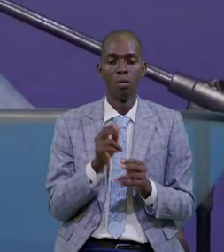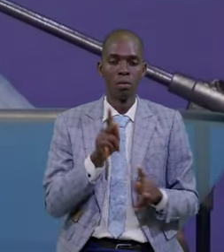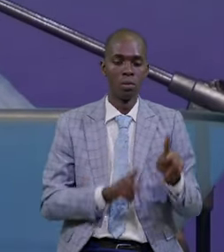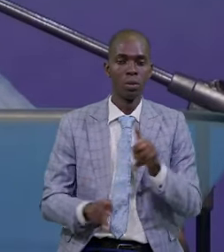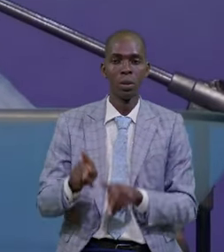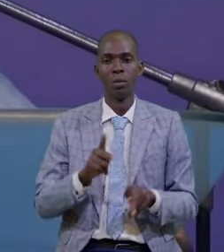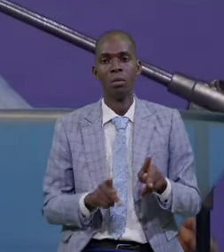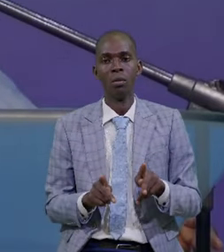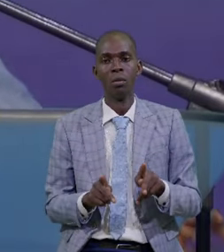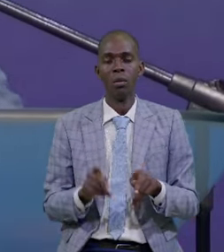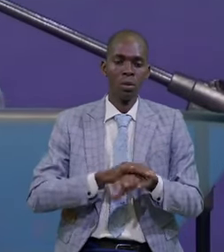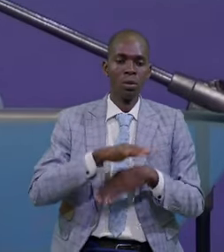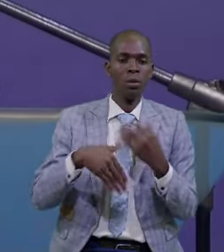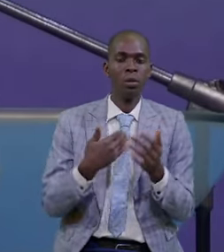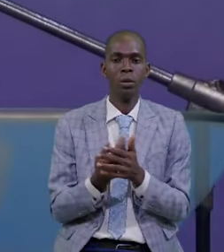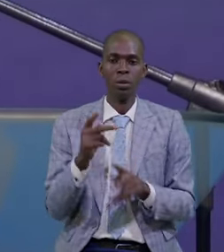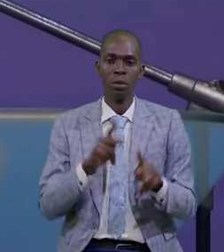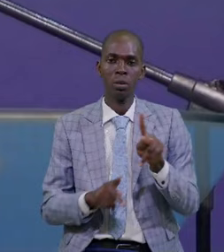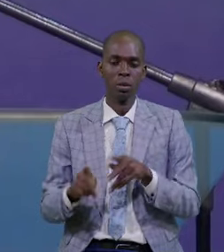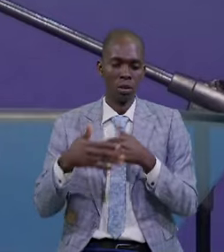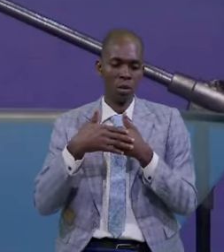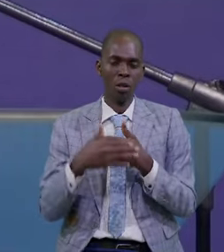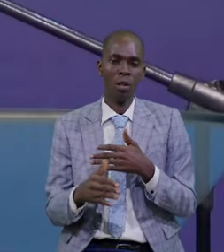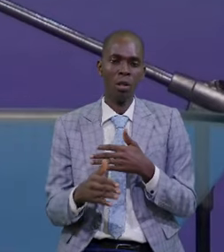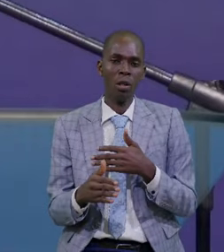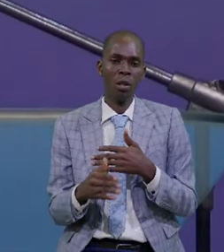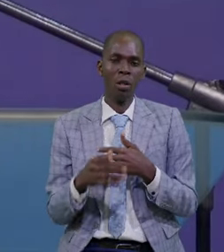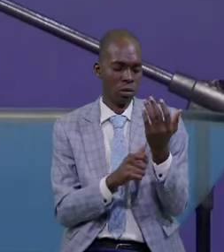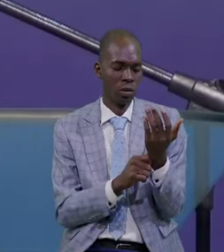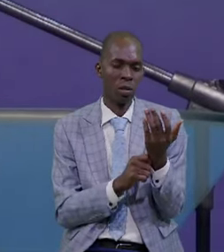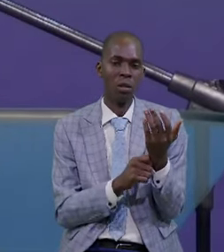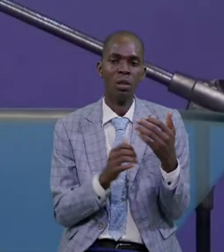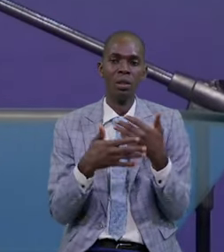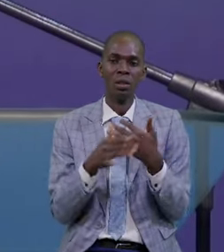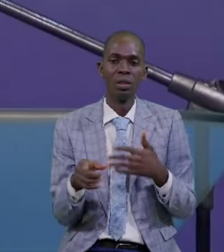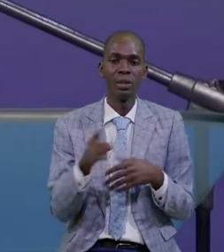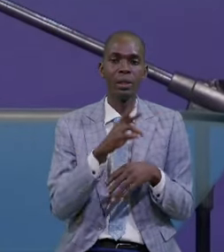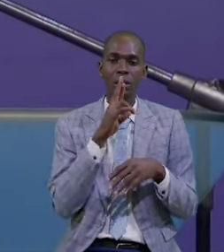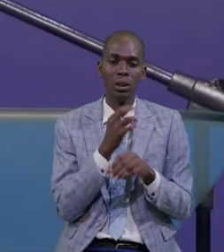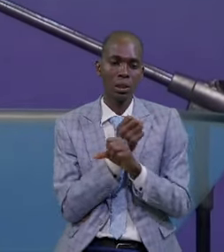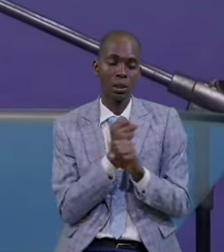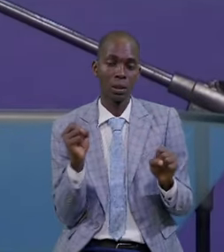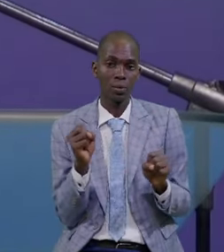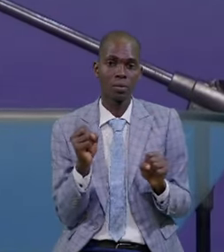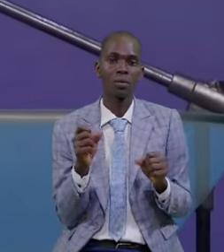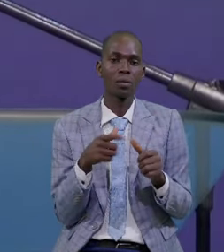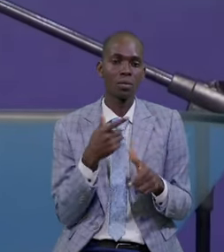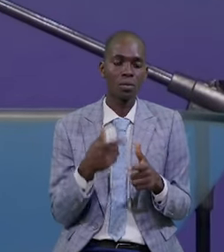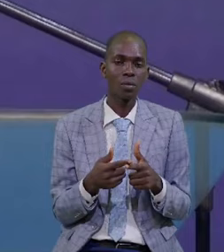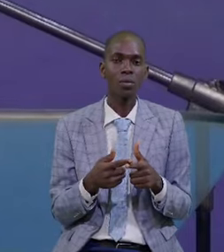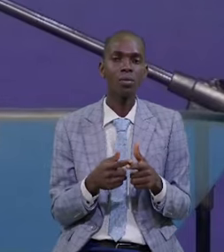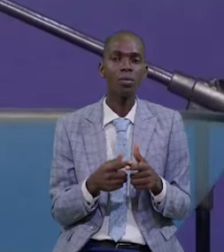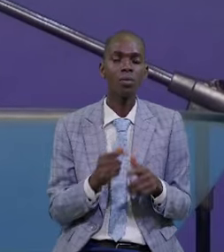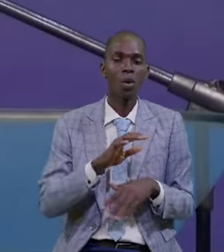All flesh. After the flesh, after they are saved, for all flesh shall